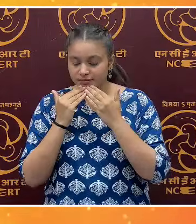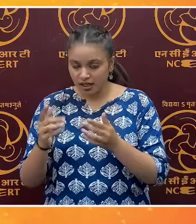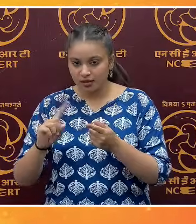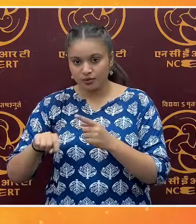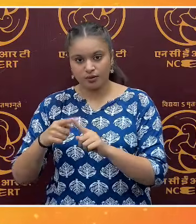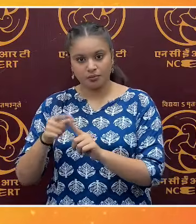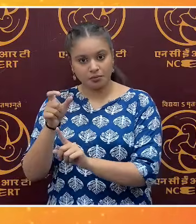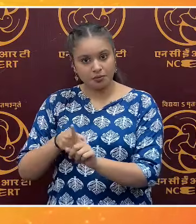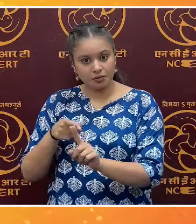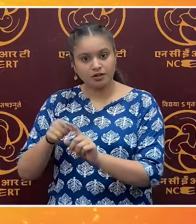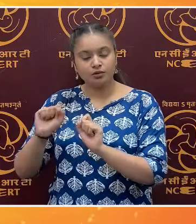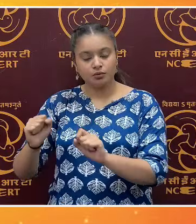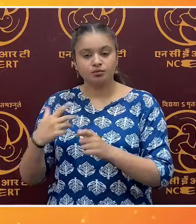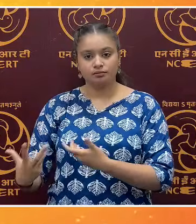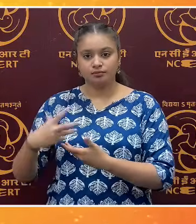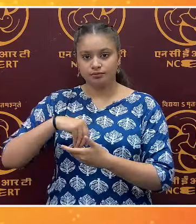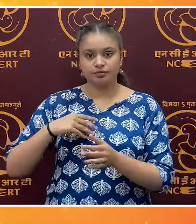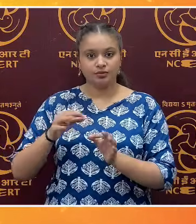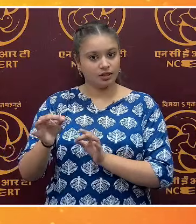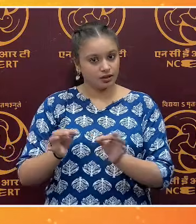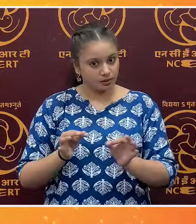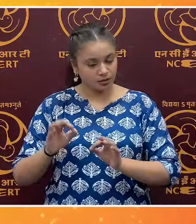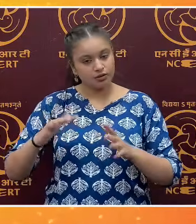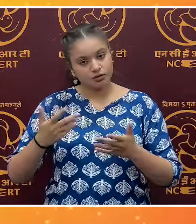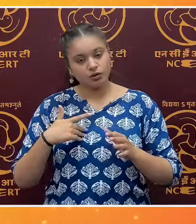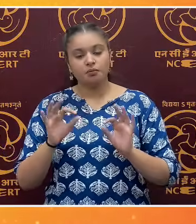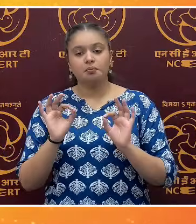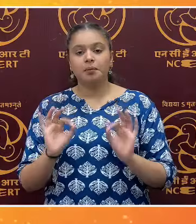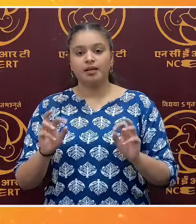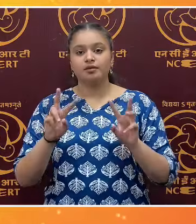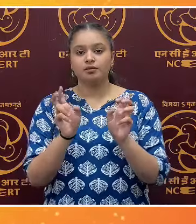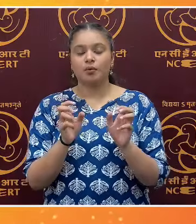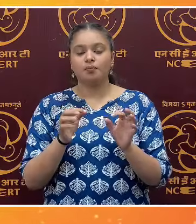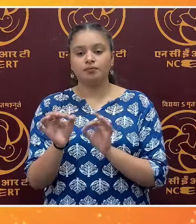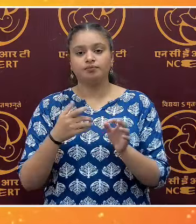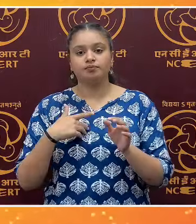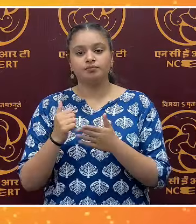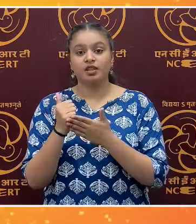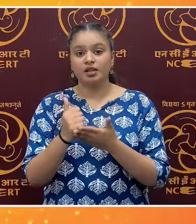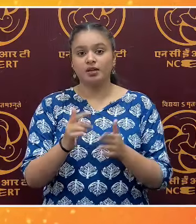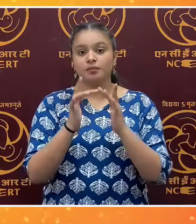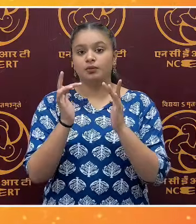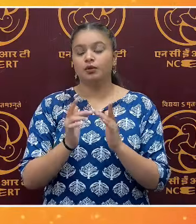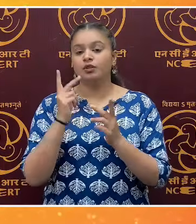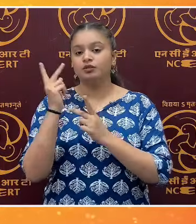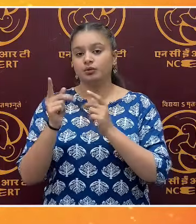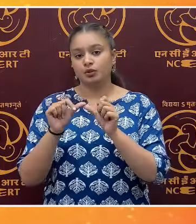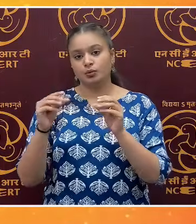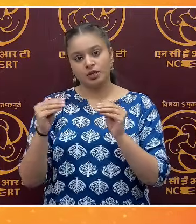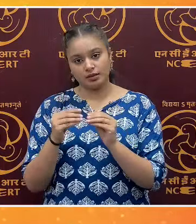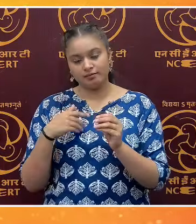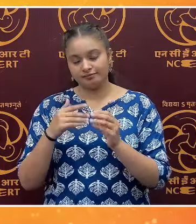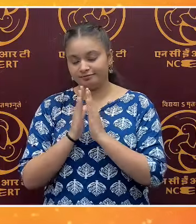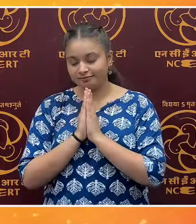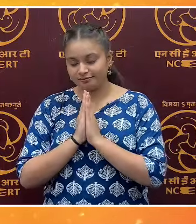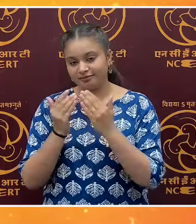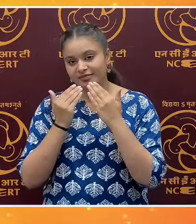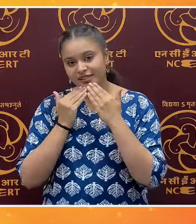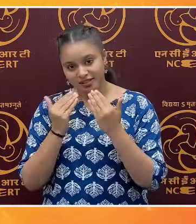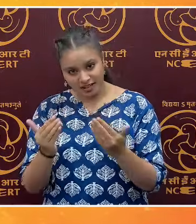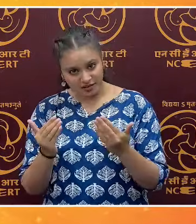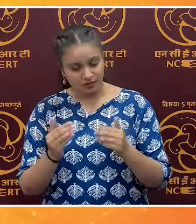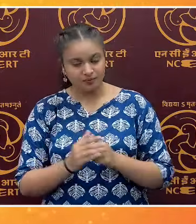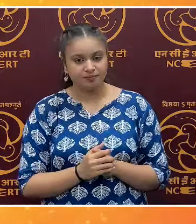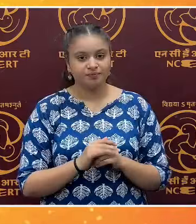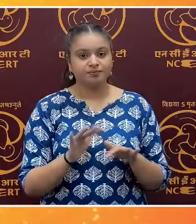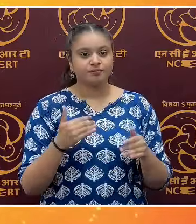expert for her valuable contribution and for explaining the topic with the help of virtual labs. Ma'am, thank you so much. Thank you. And I